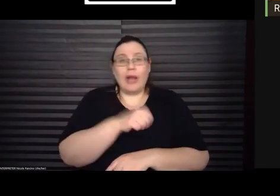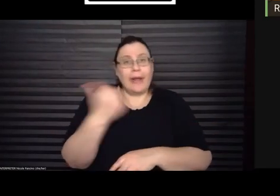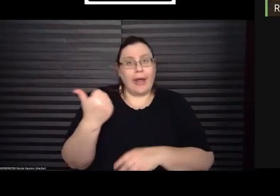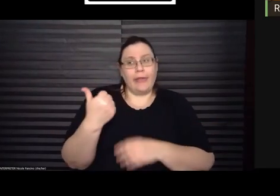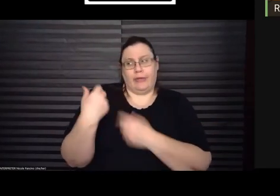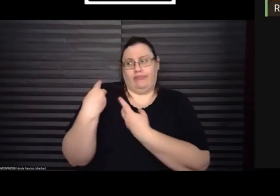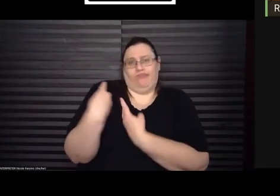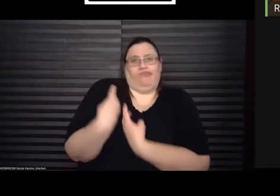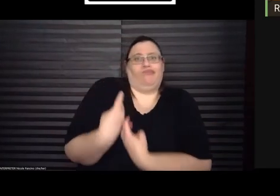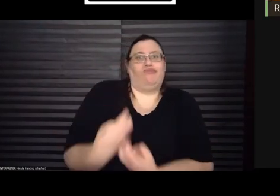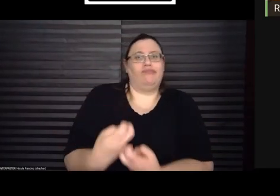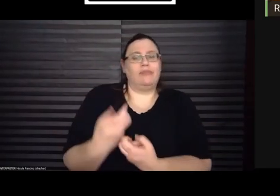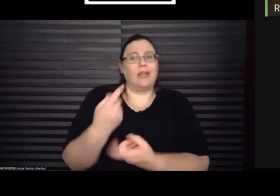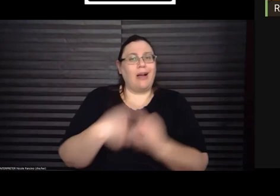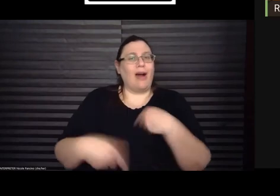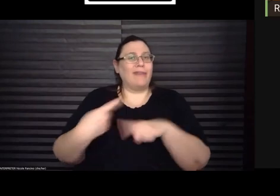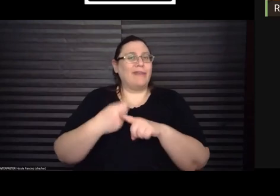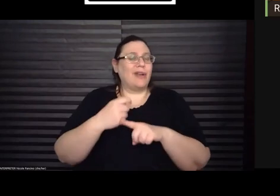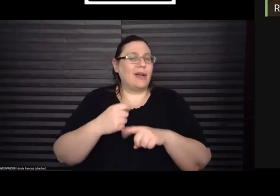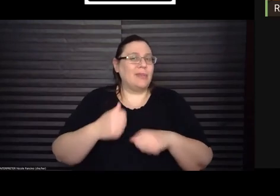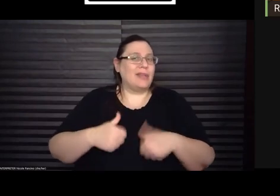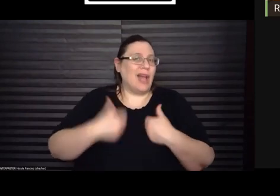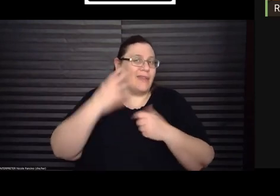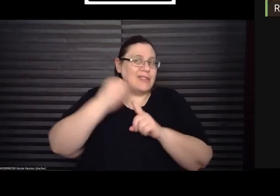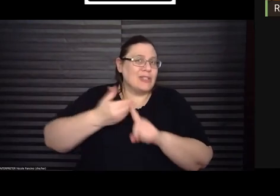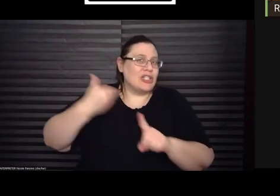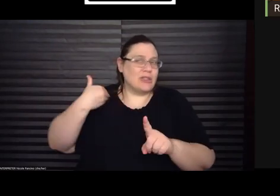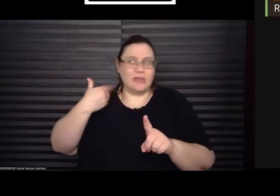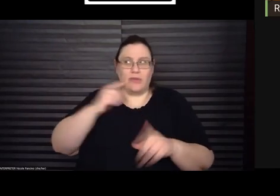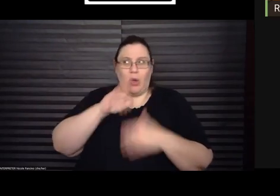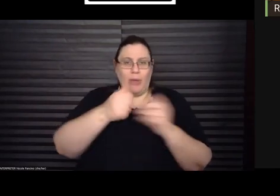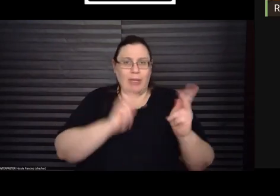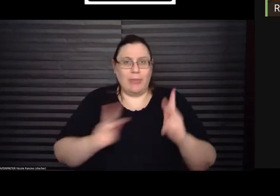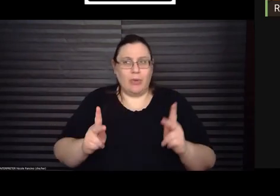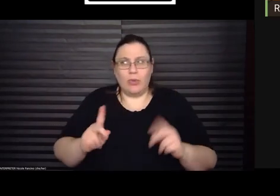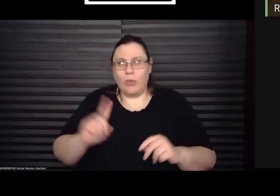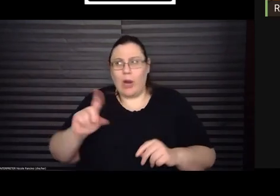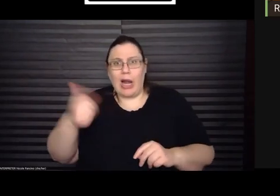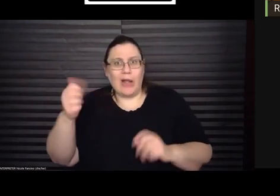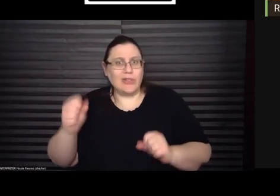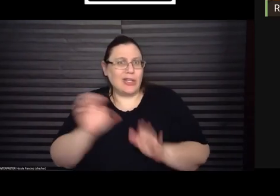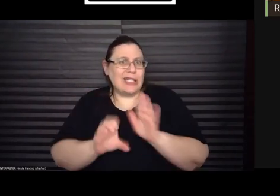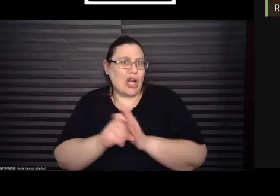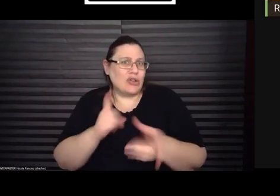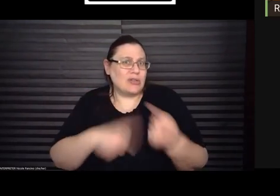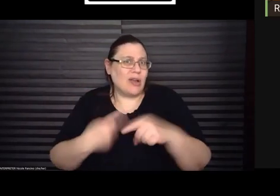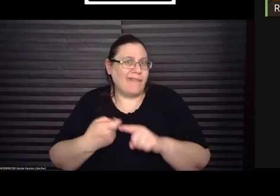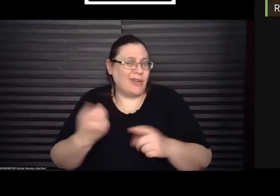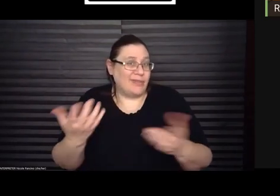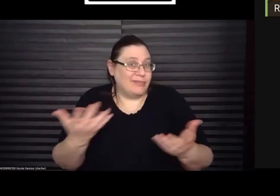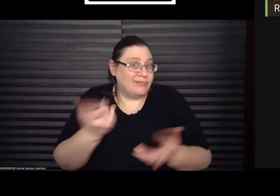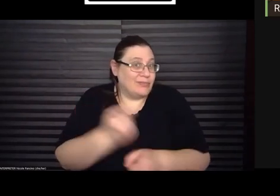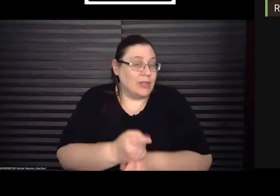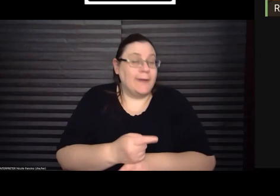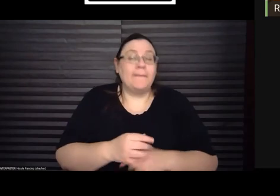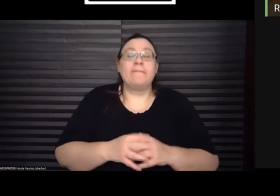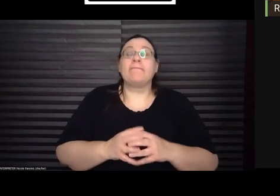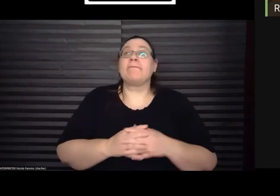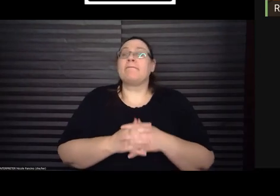know, are drawn from, you know, one's life experience, because where else would they come from, right? Mm-hmm.